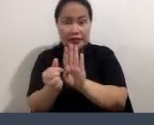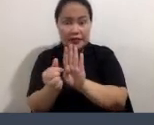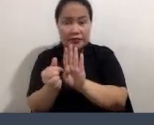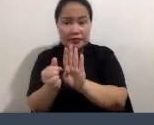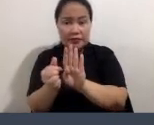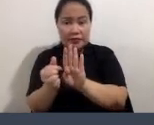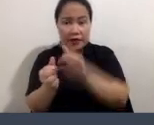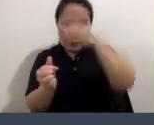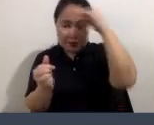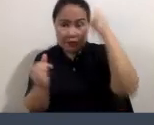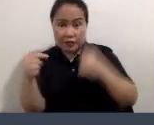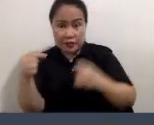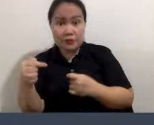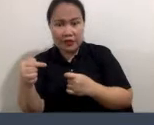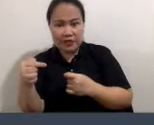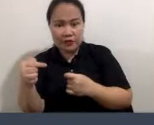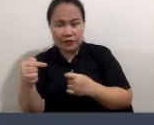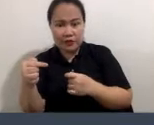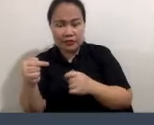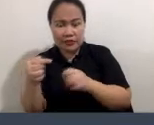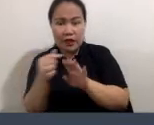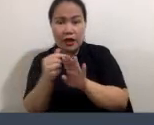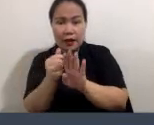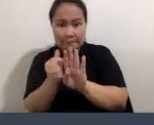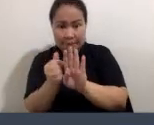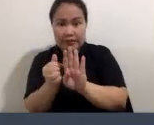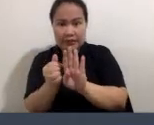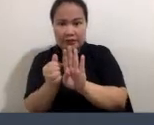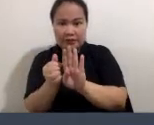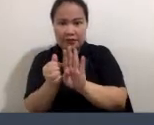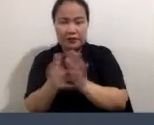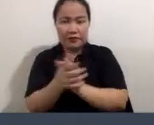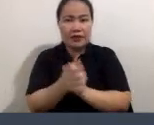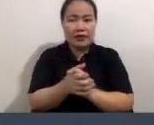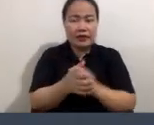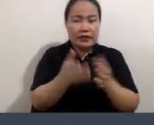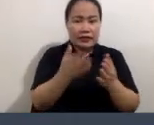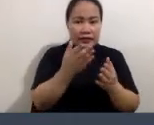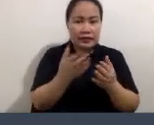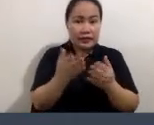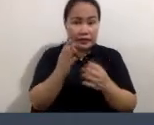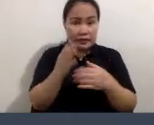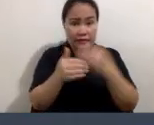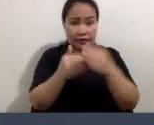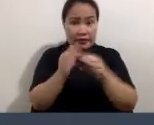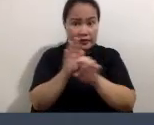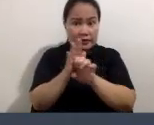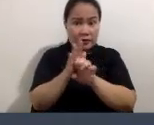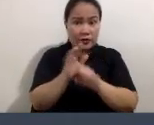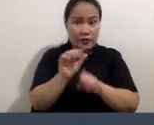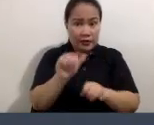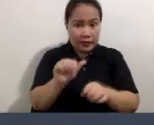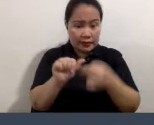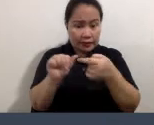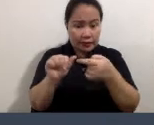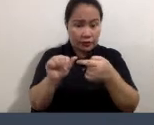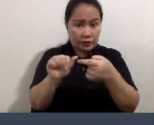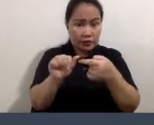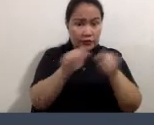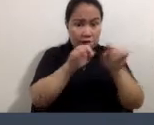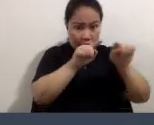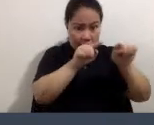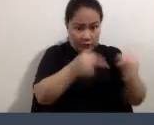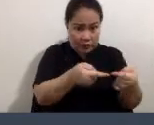positive because this is minus. Okay? And then this is, your subtrahend here is negative.